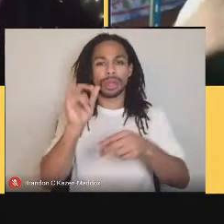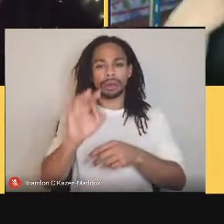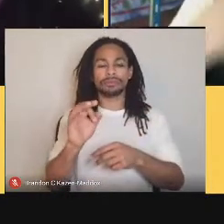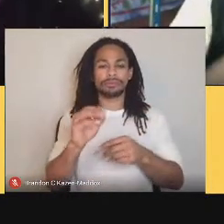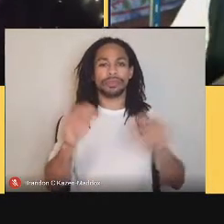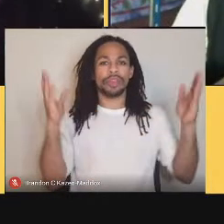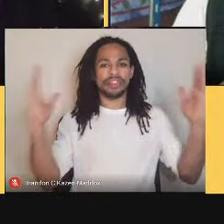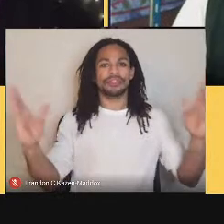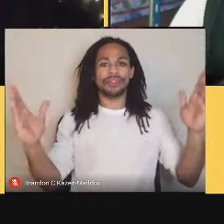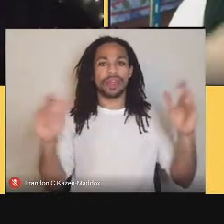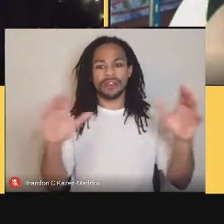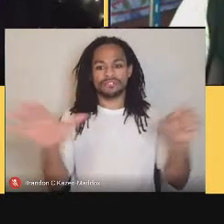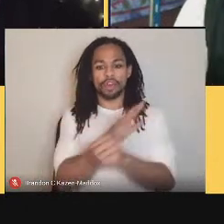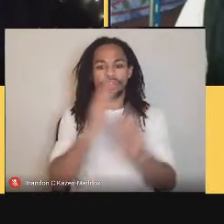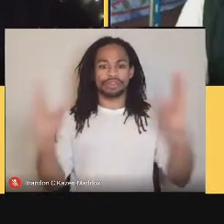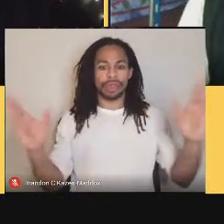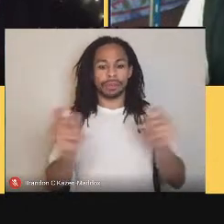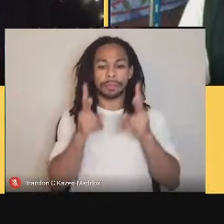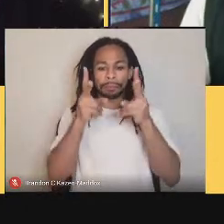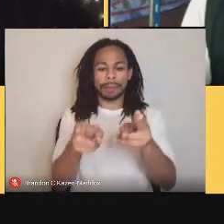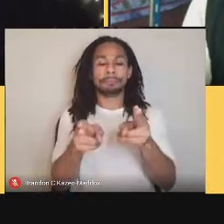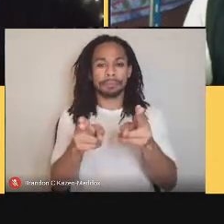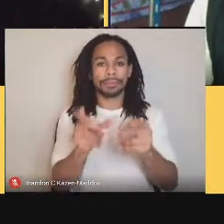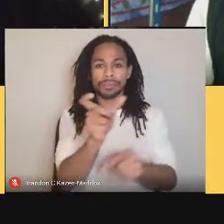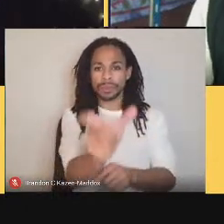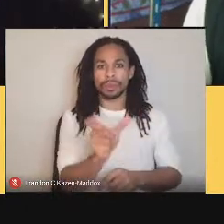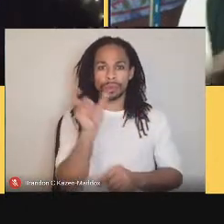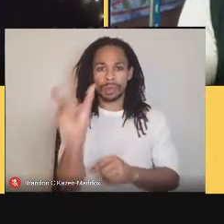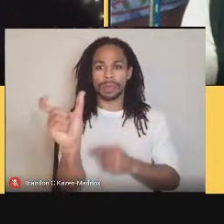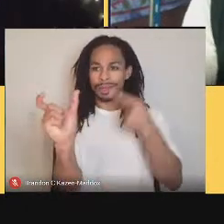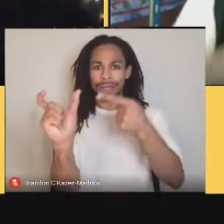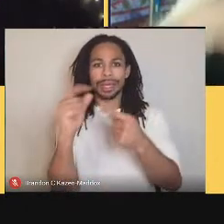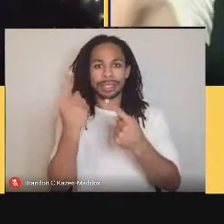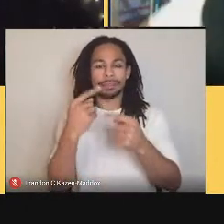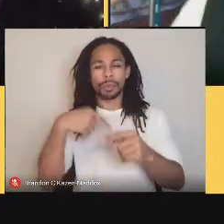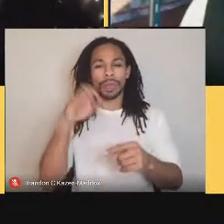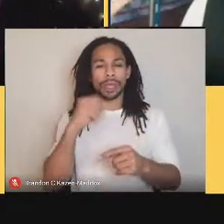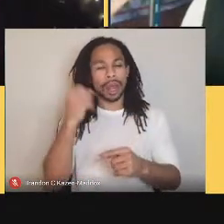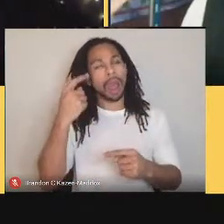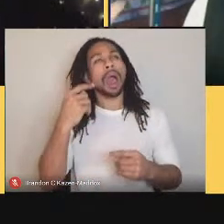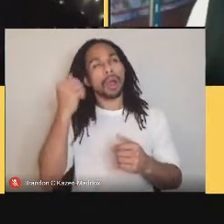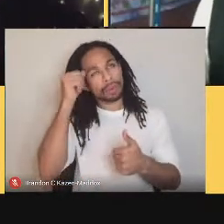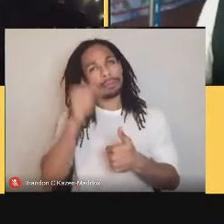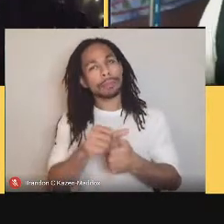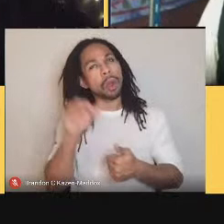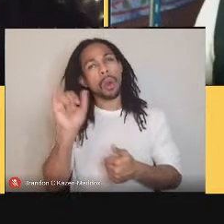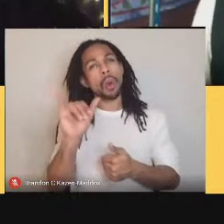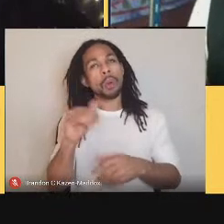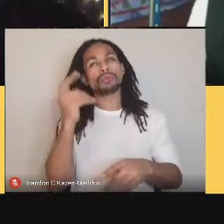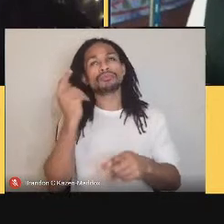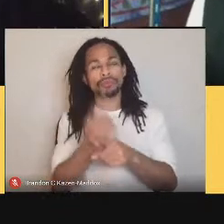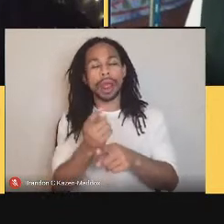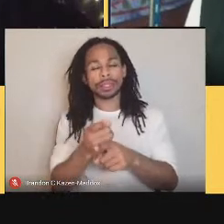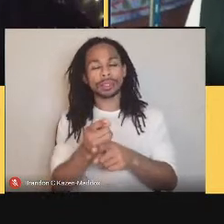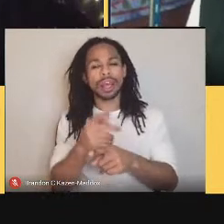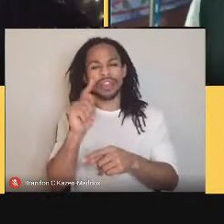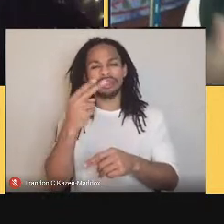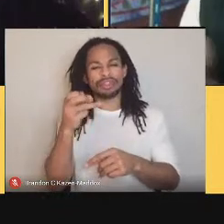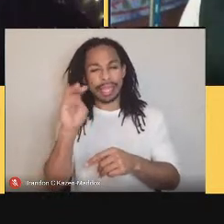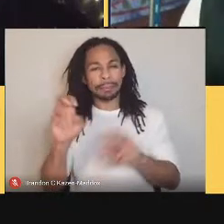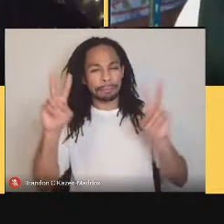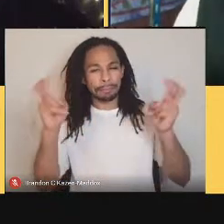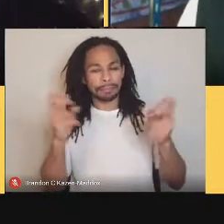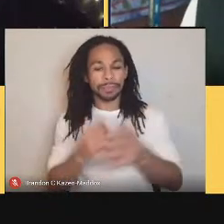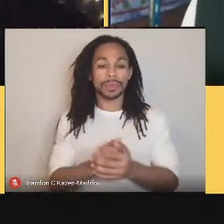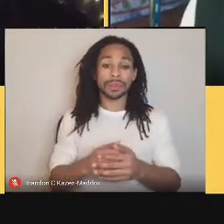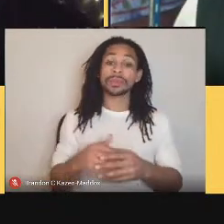something that we can come back to that is somewhat of a recall to what our overall theme is of it. Now, obviously, time